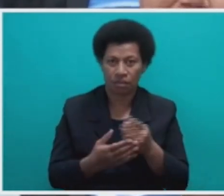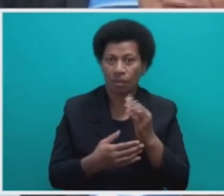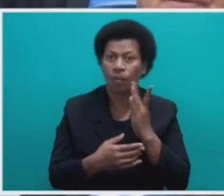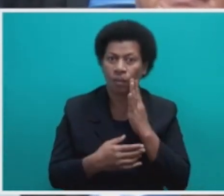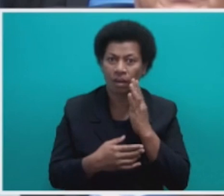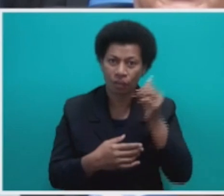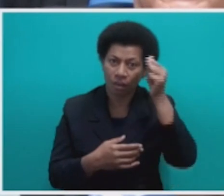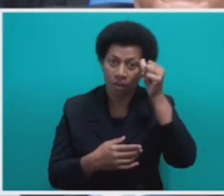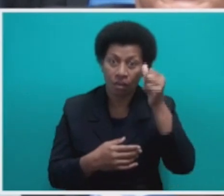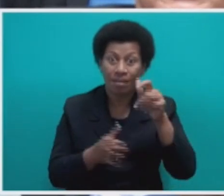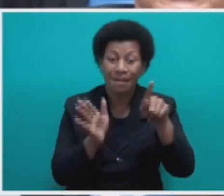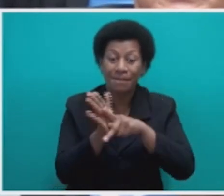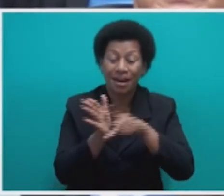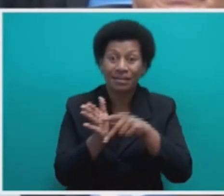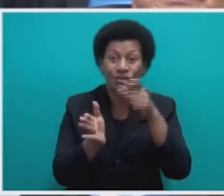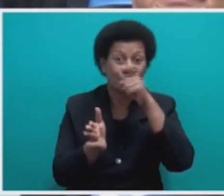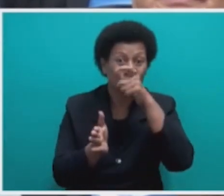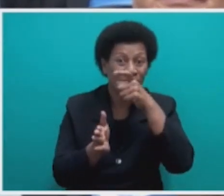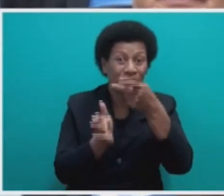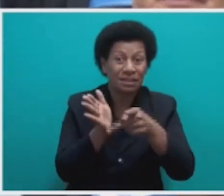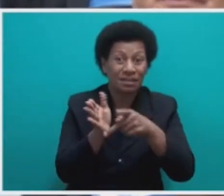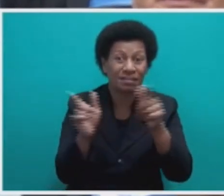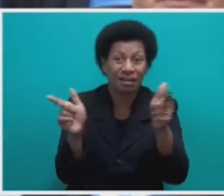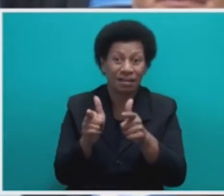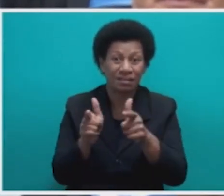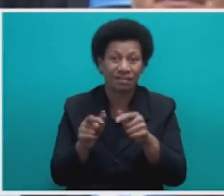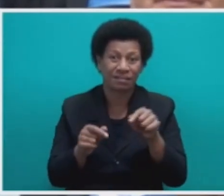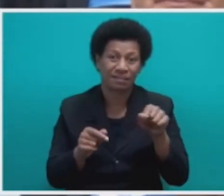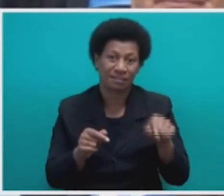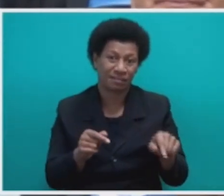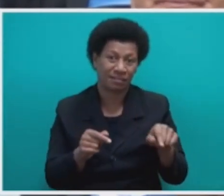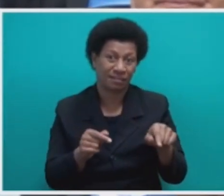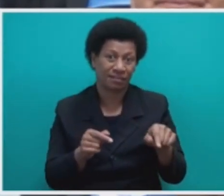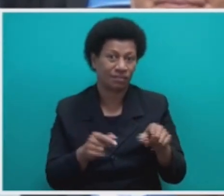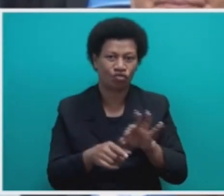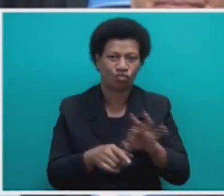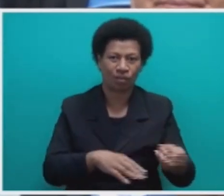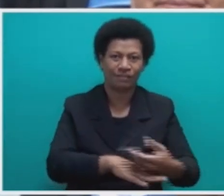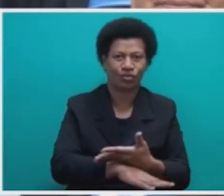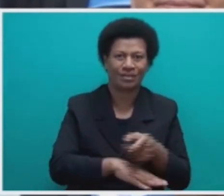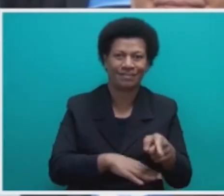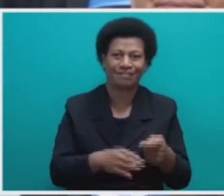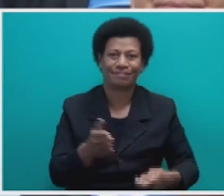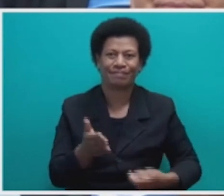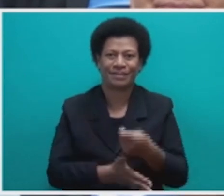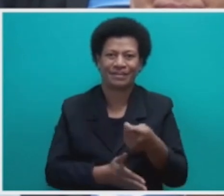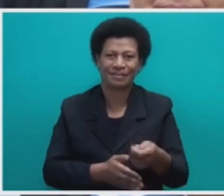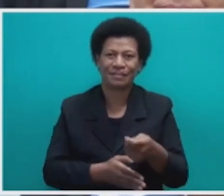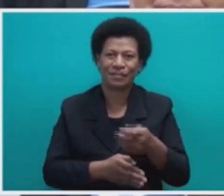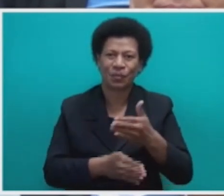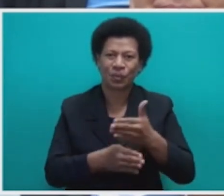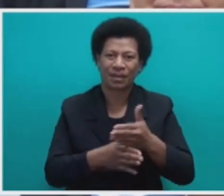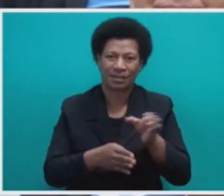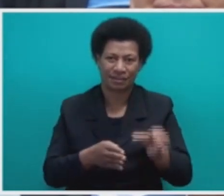duty for chicken portions, their profitability has not been affected. Because the sign that